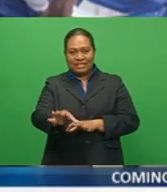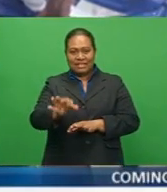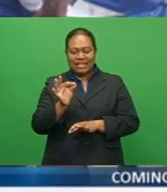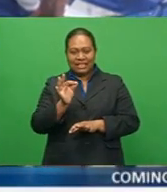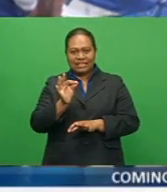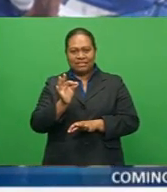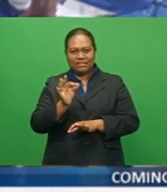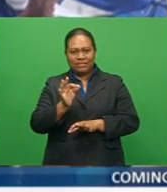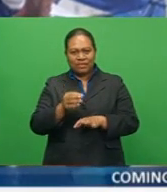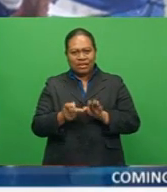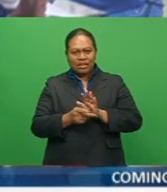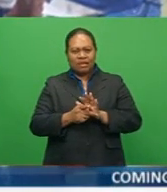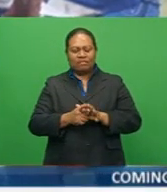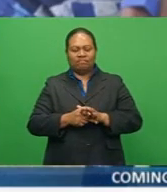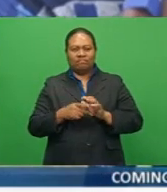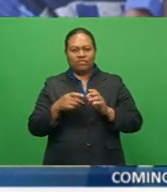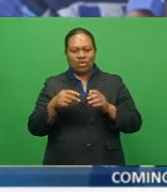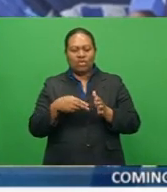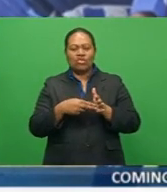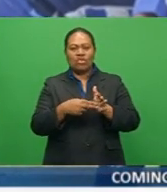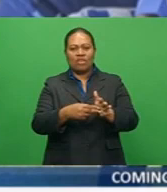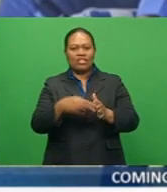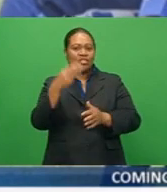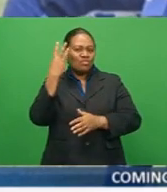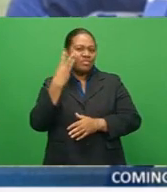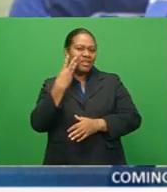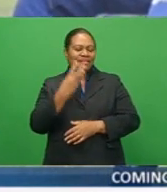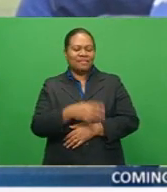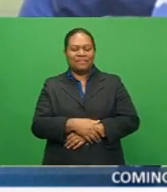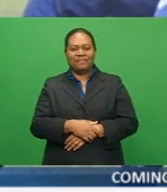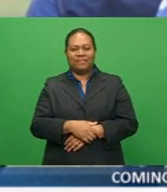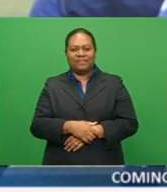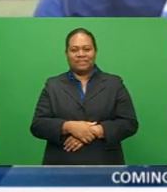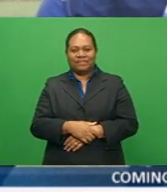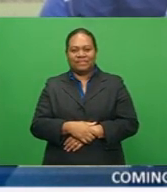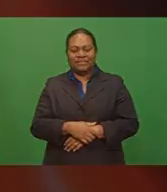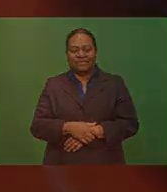selectors impressed with North Women's Tens. This and more coming up.